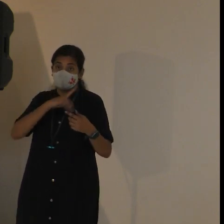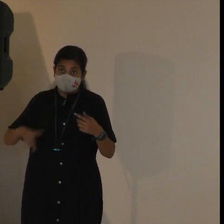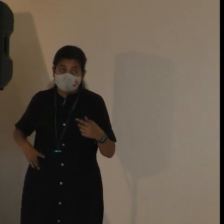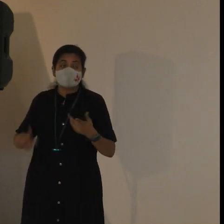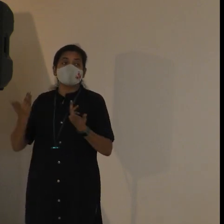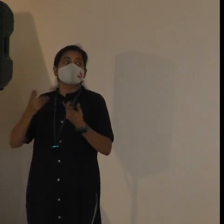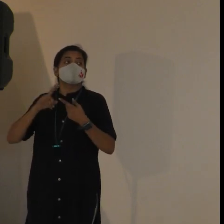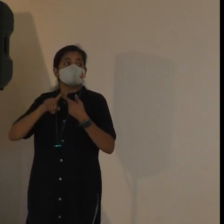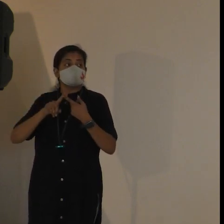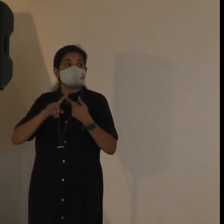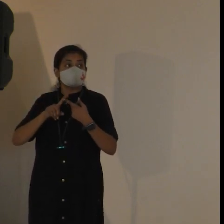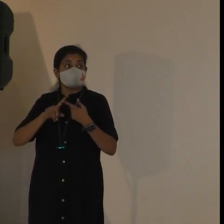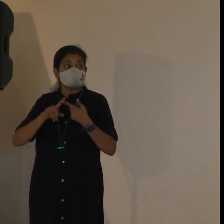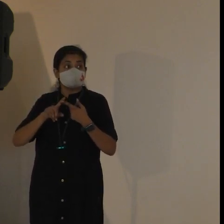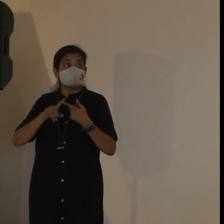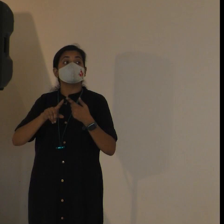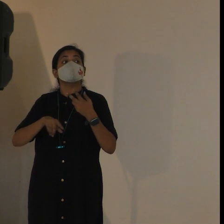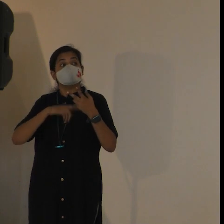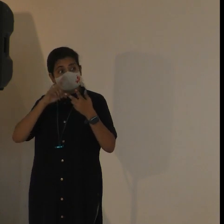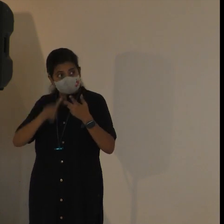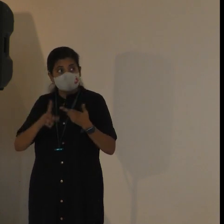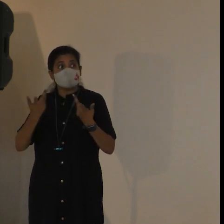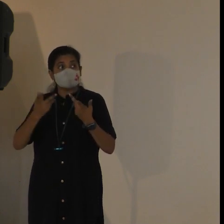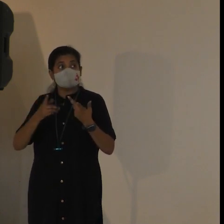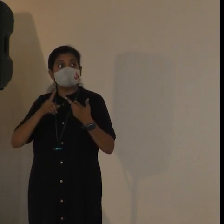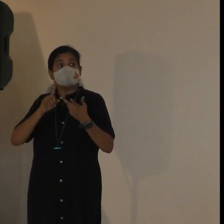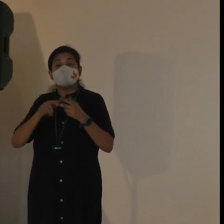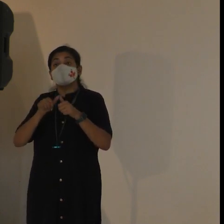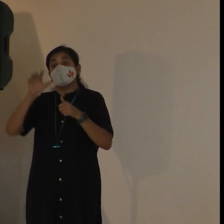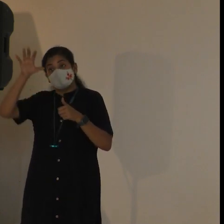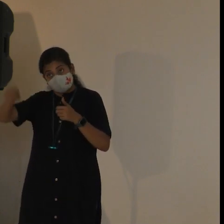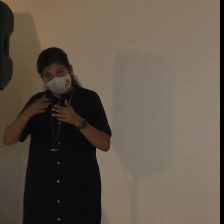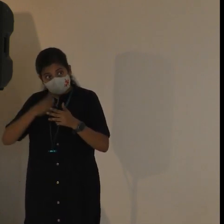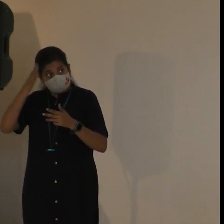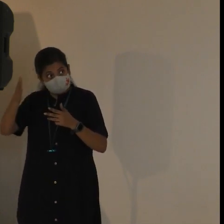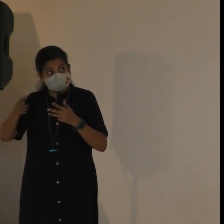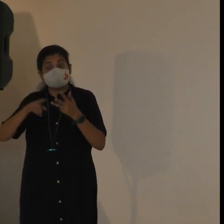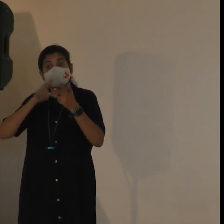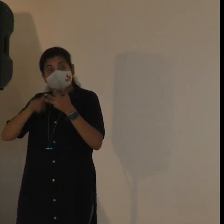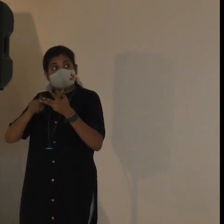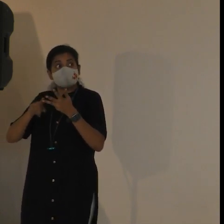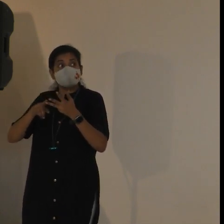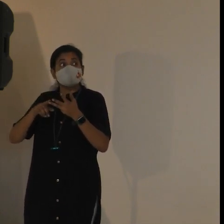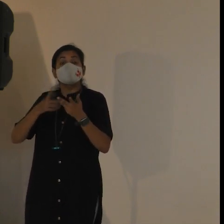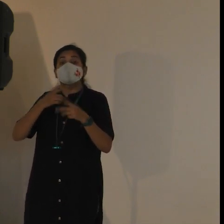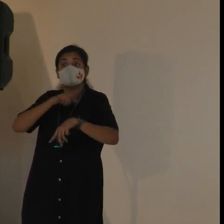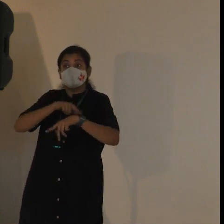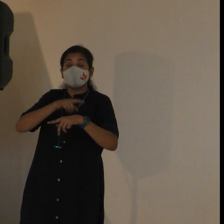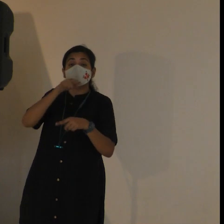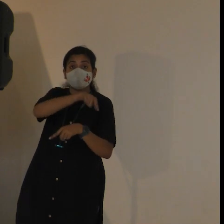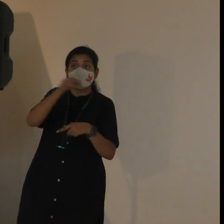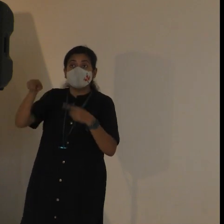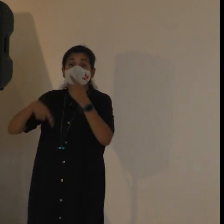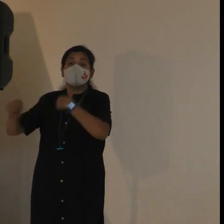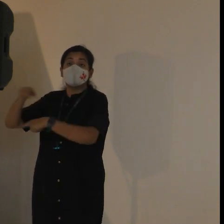finding them, one, hunting them down, then getting access to them, and then coordinating through different time zones. So